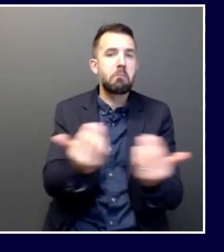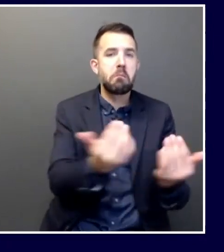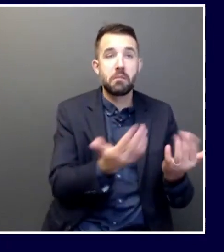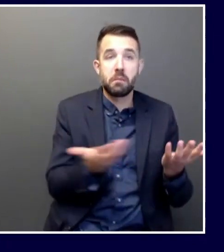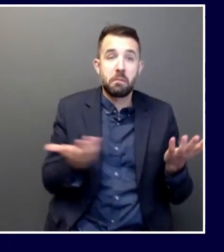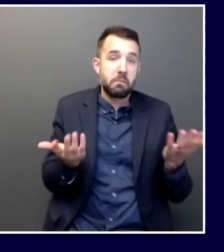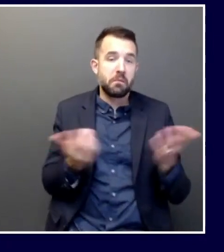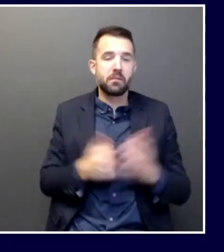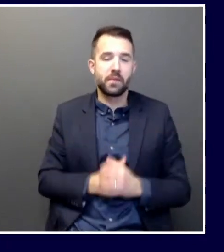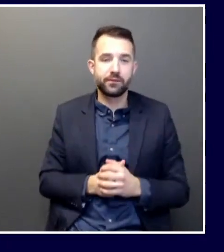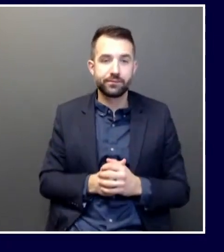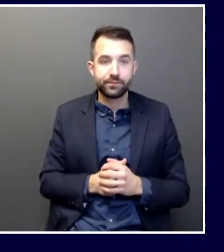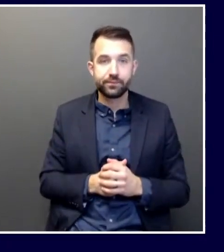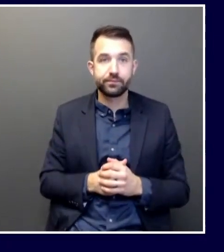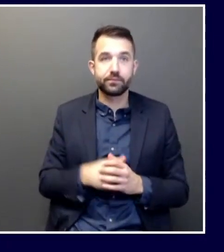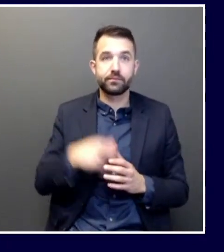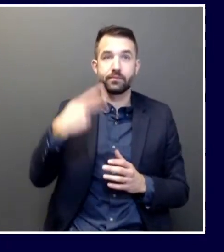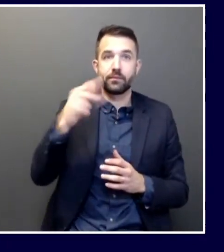Patrick Whittle, over to you.